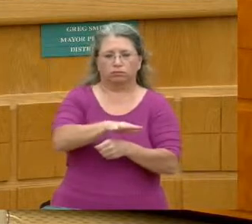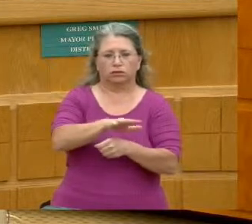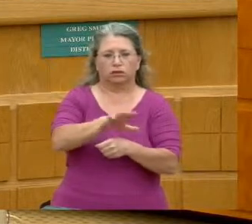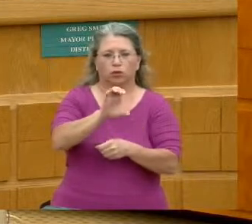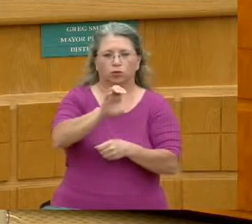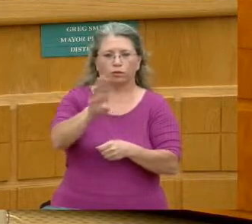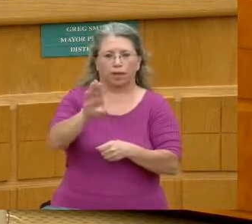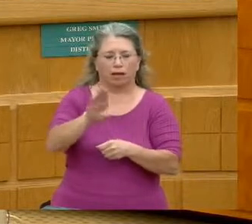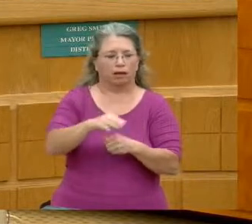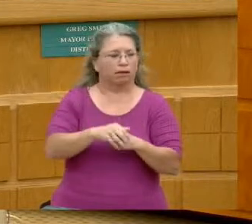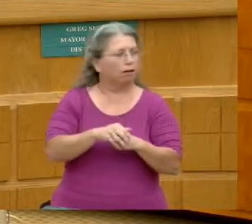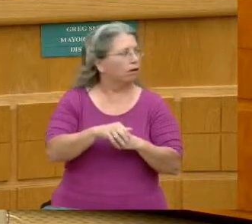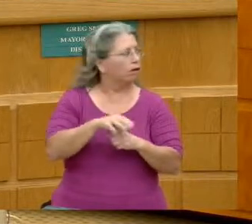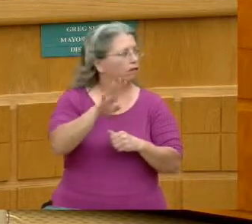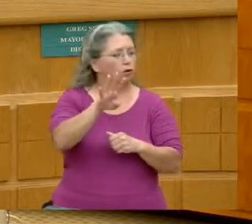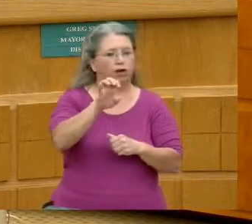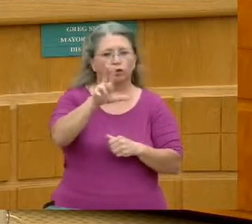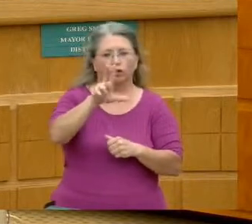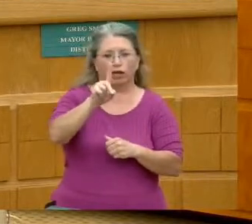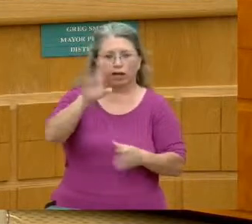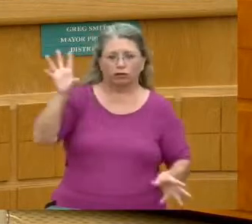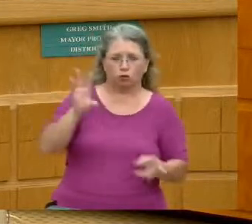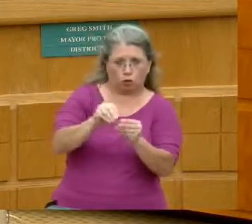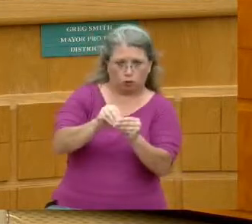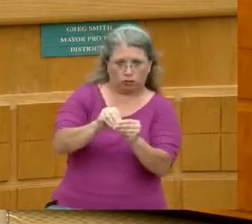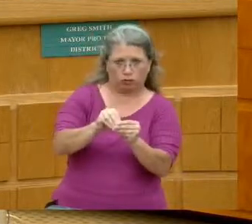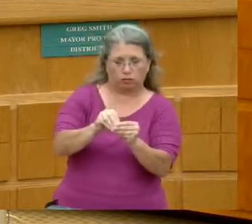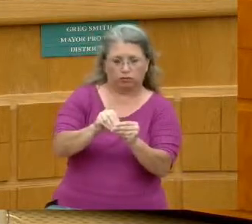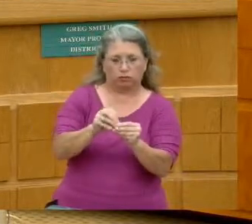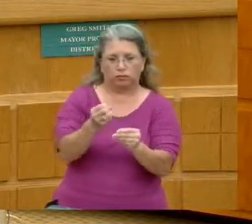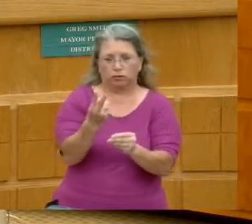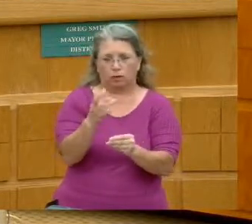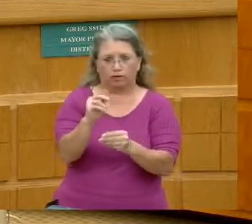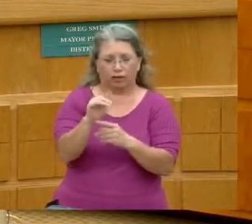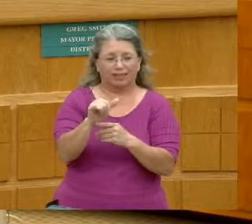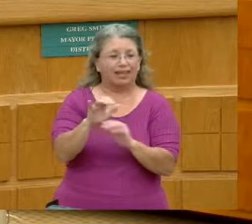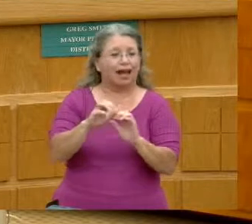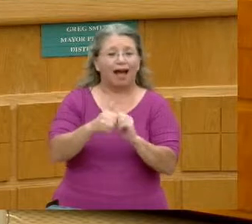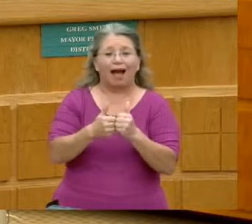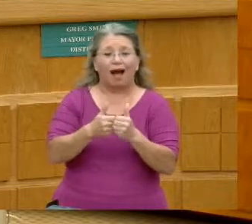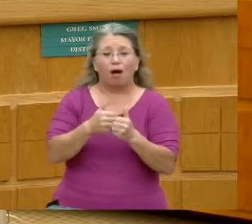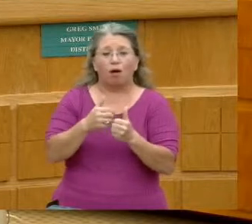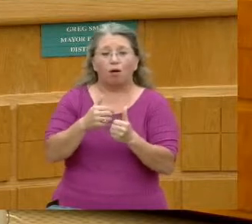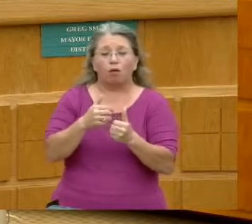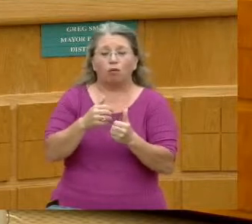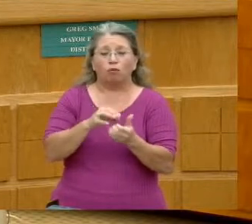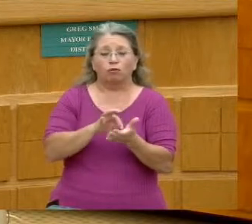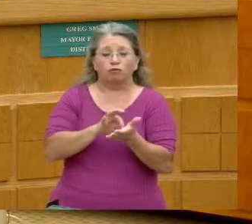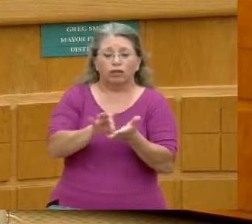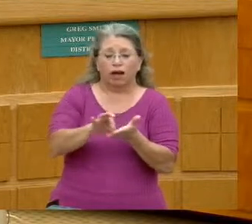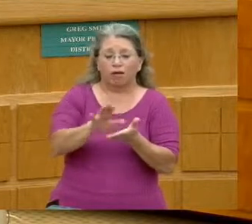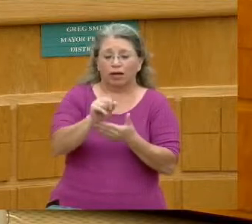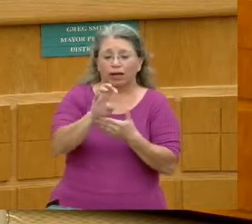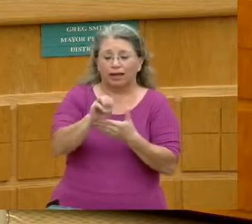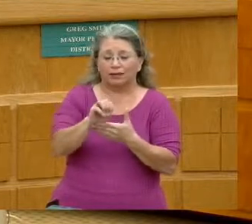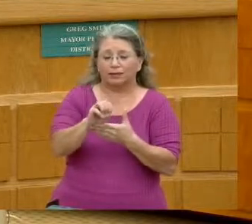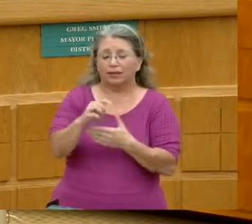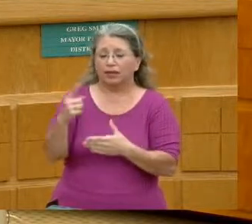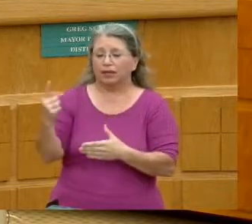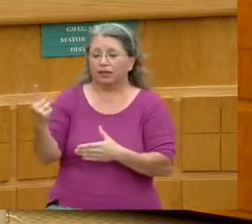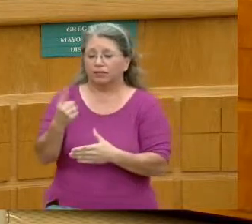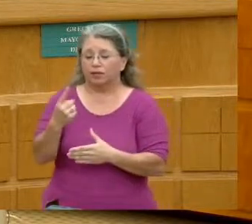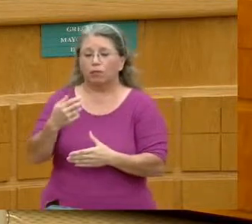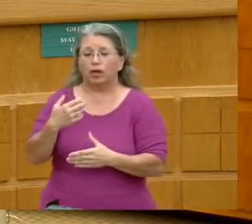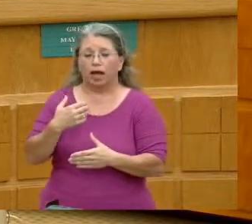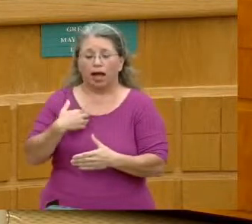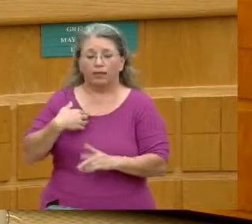top, 438 in the Coastal Bend. The way that a case gets recorded is a person has to have a positive PCR-based